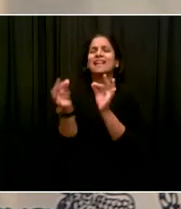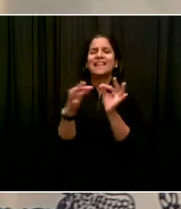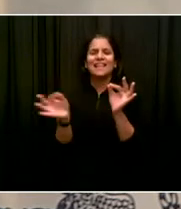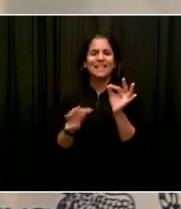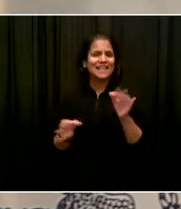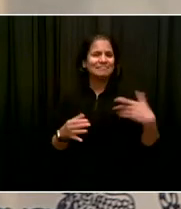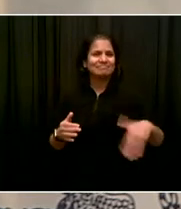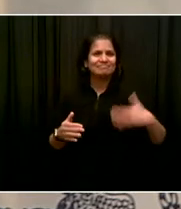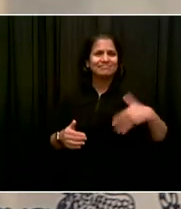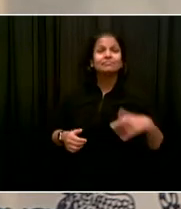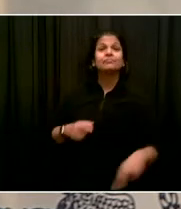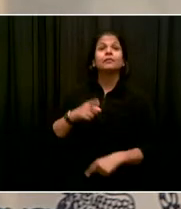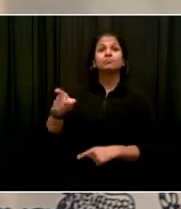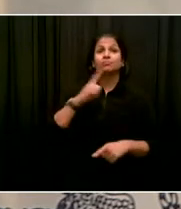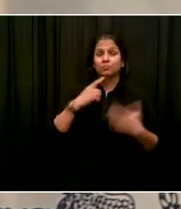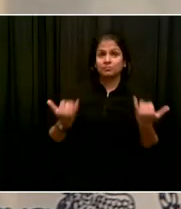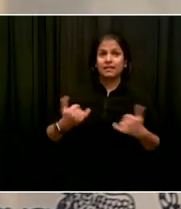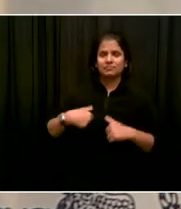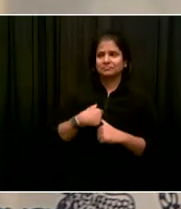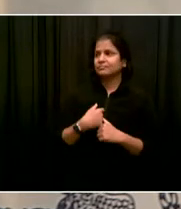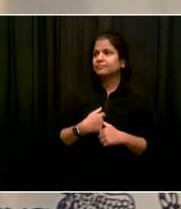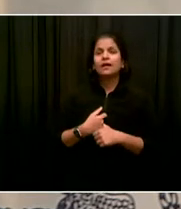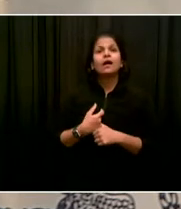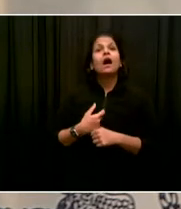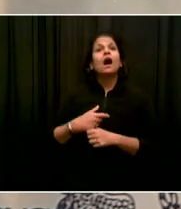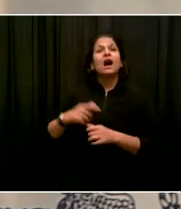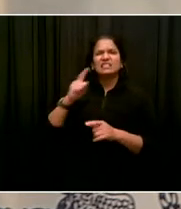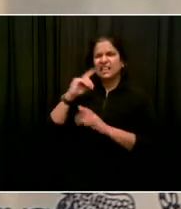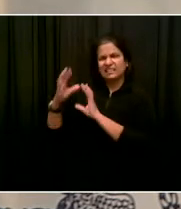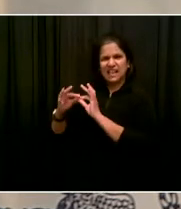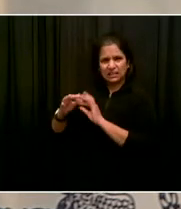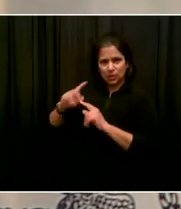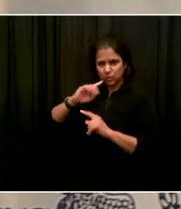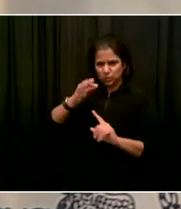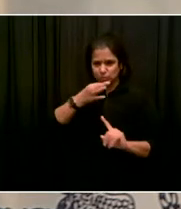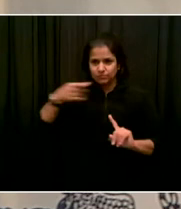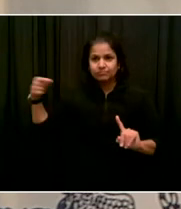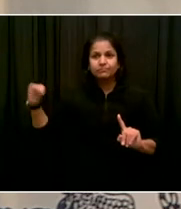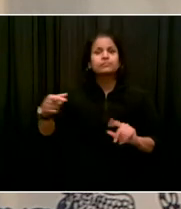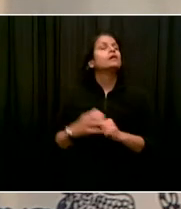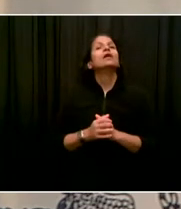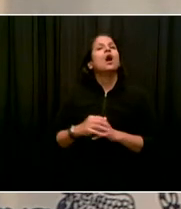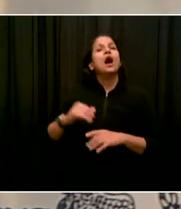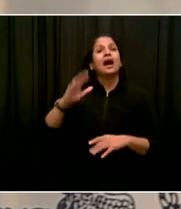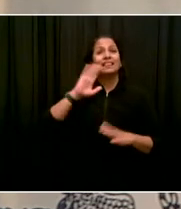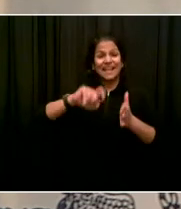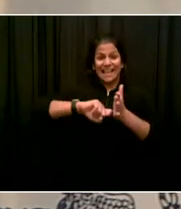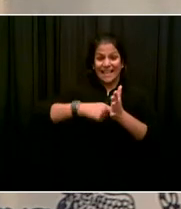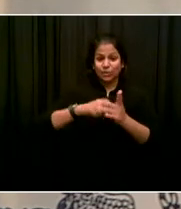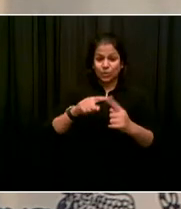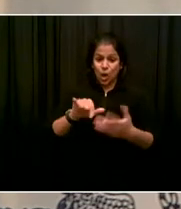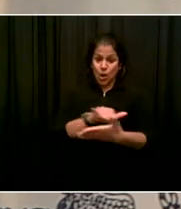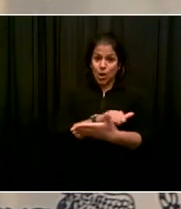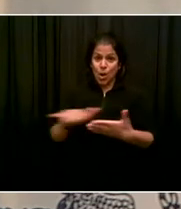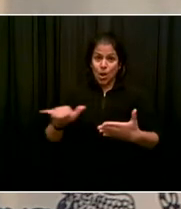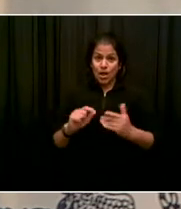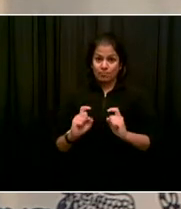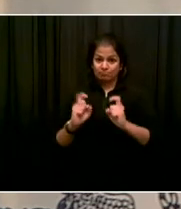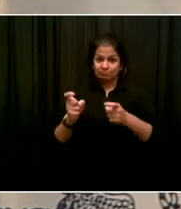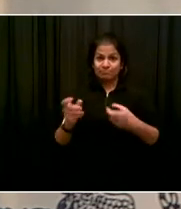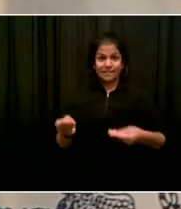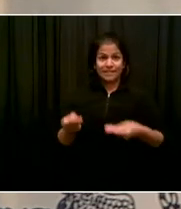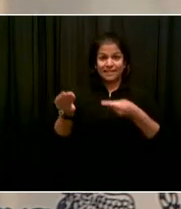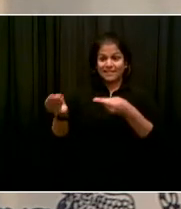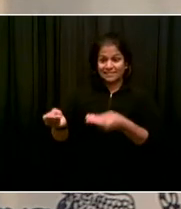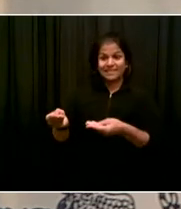we're going to hear from him, but I just want to say, giving out the key to the city is a profound honor. And many, many